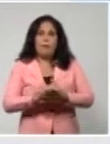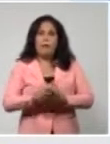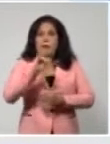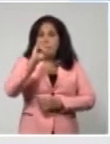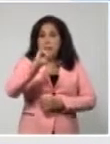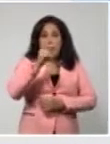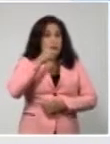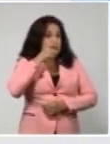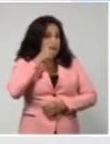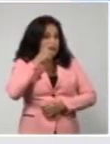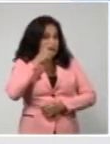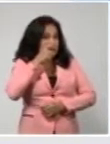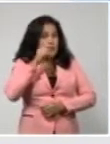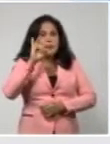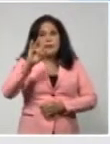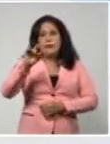system,